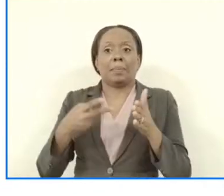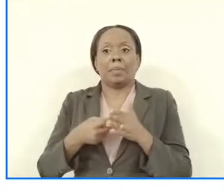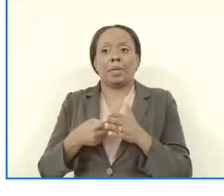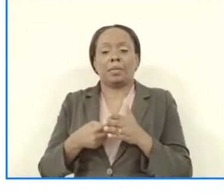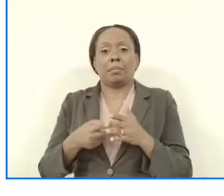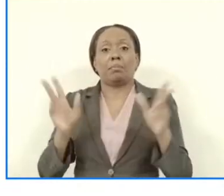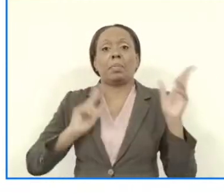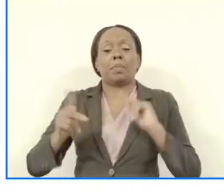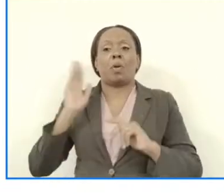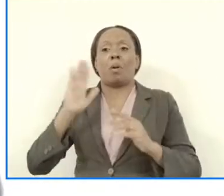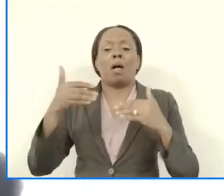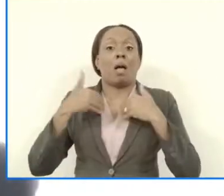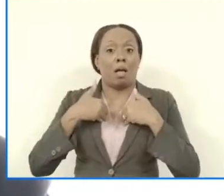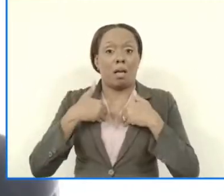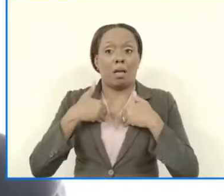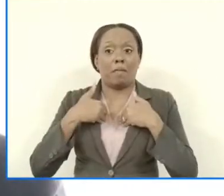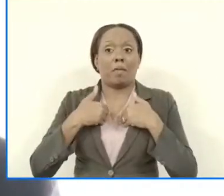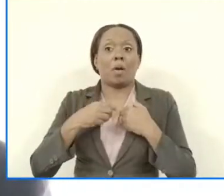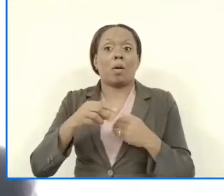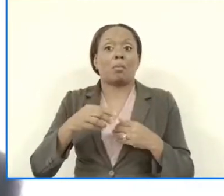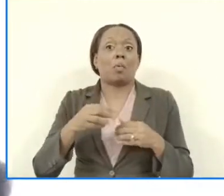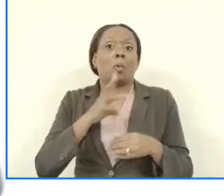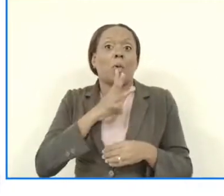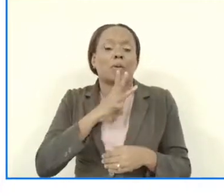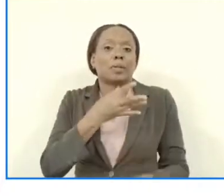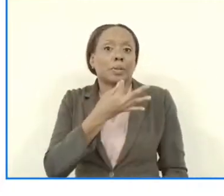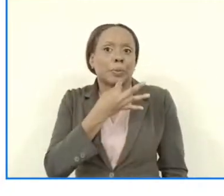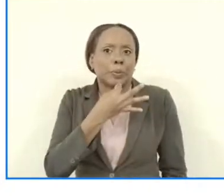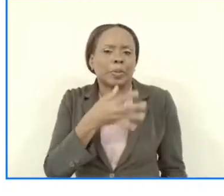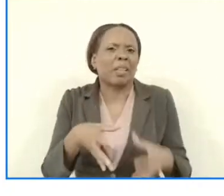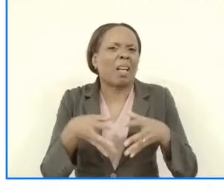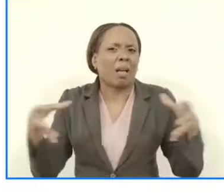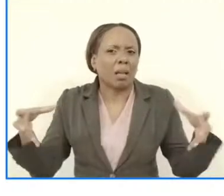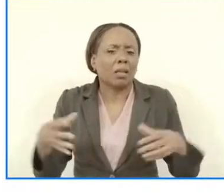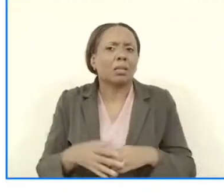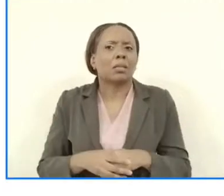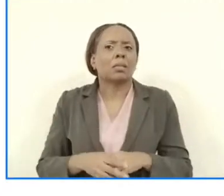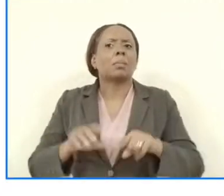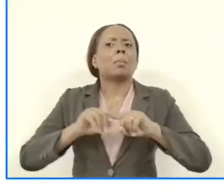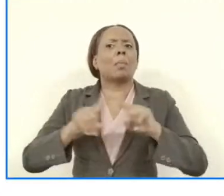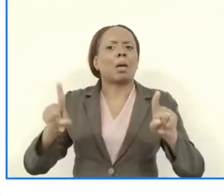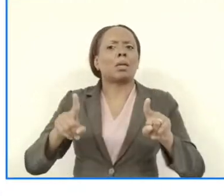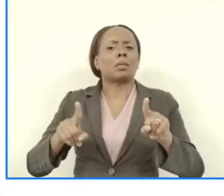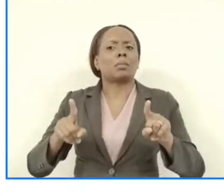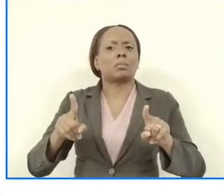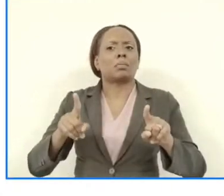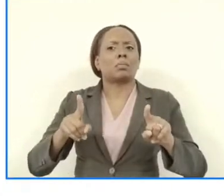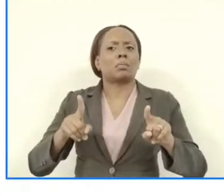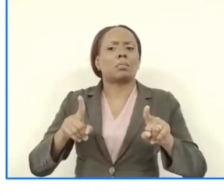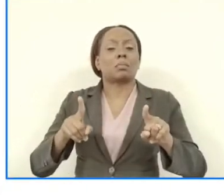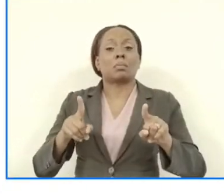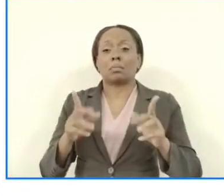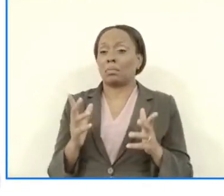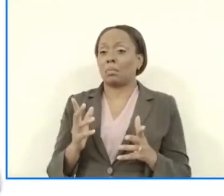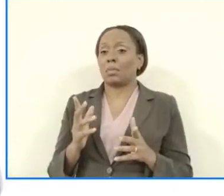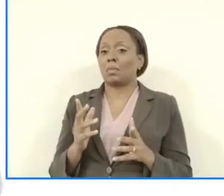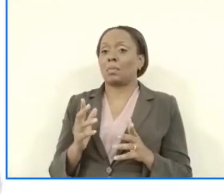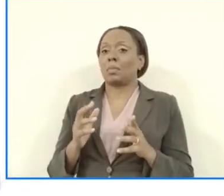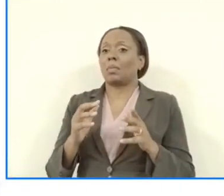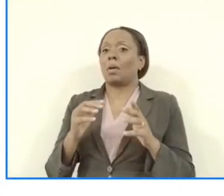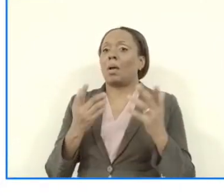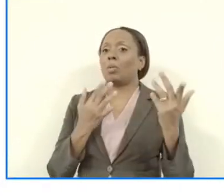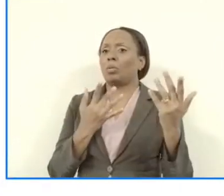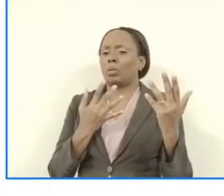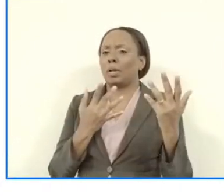areas. I will caution, however, the fact that as the system becomes recharged or replenished again, we are going to discover a number of